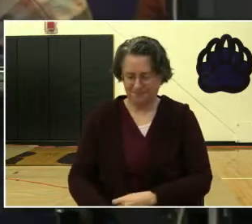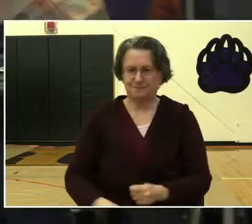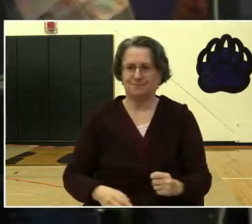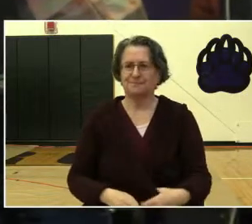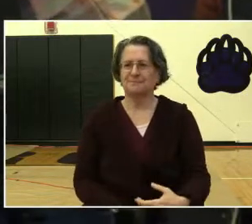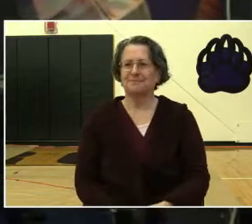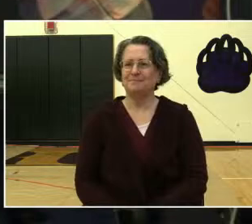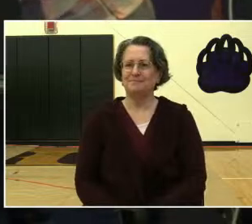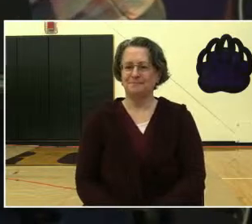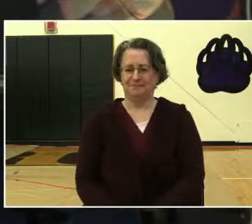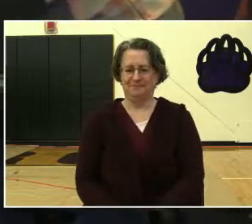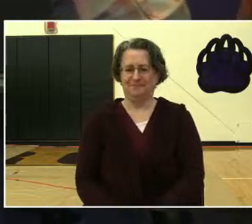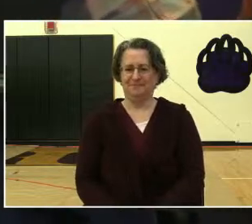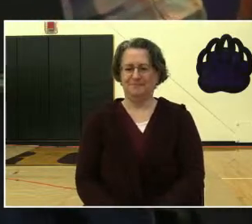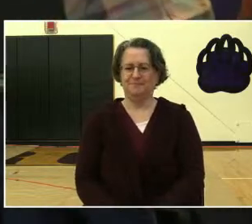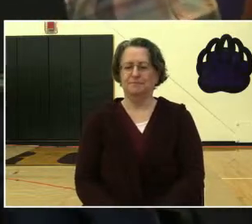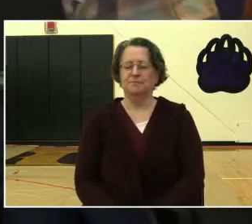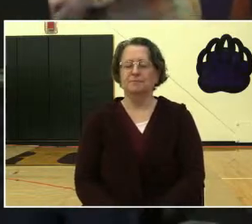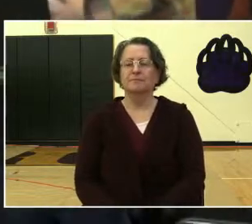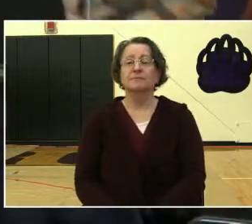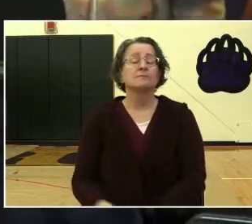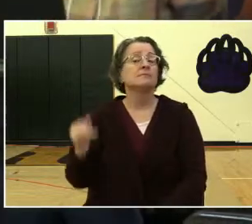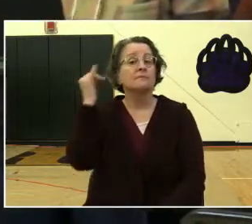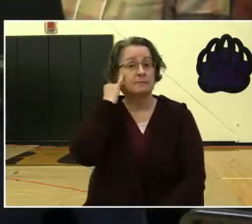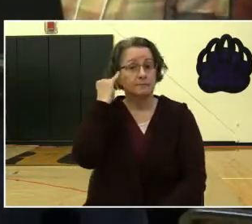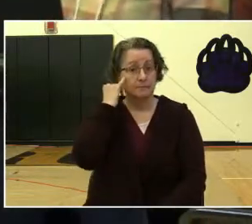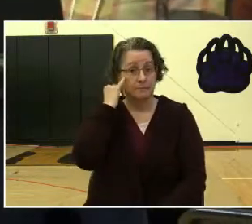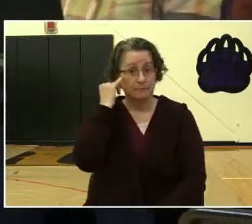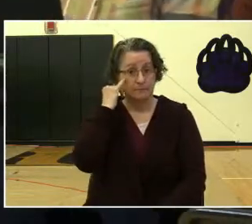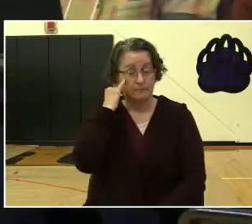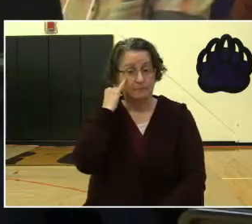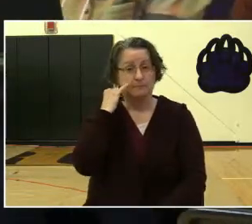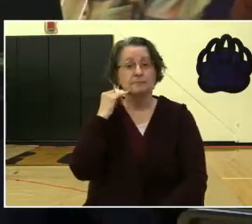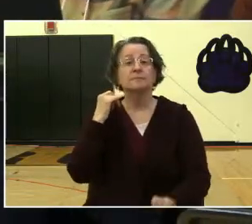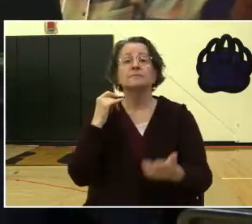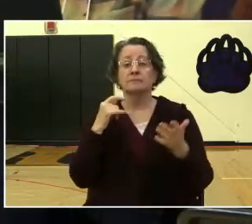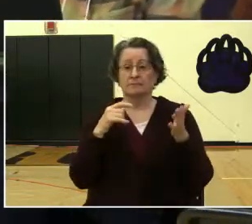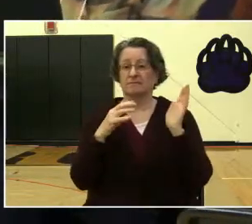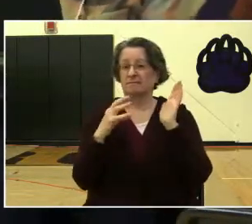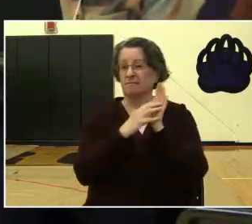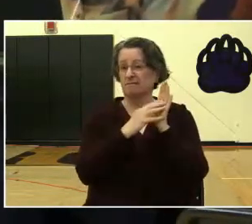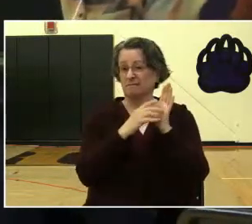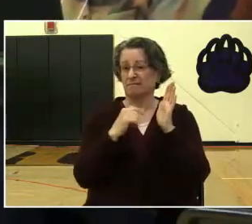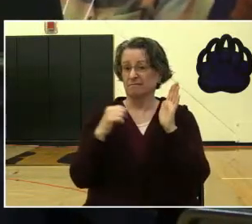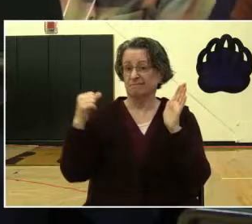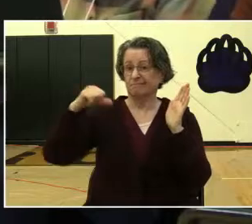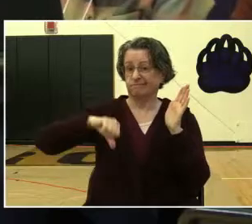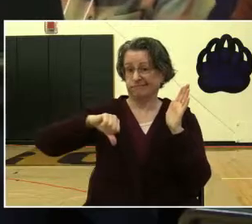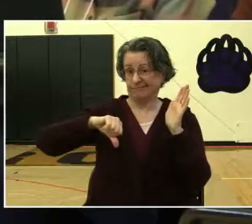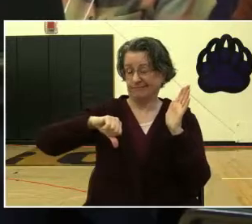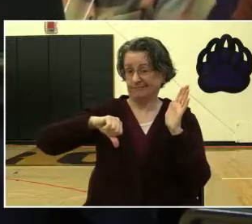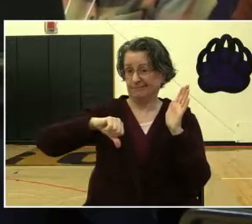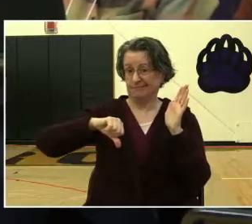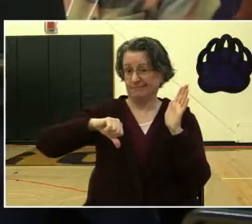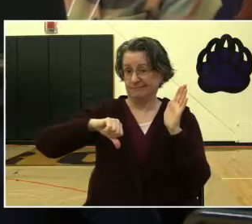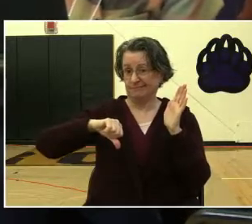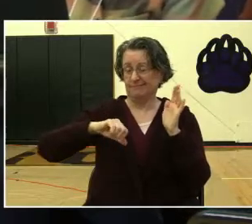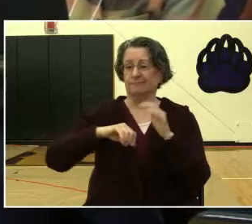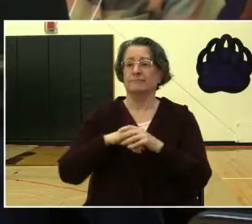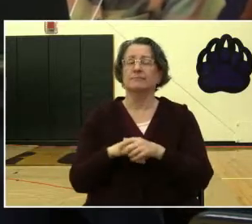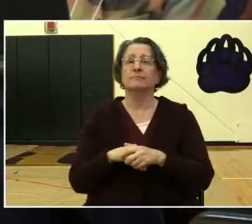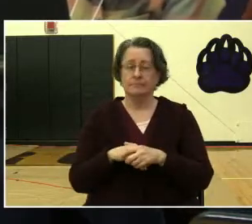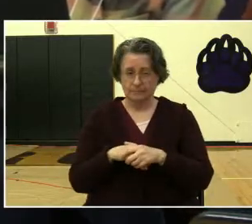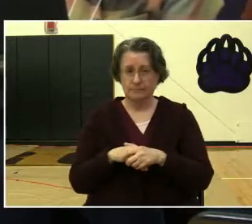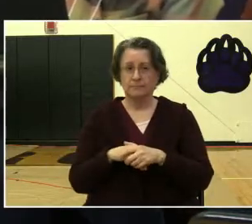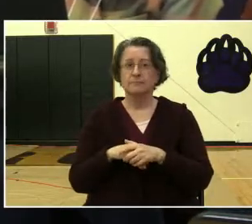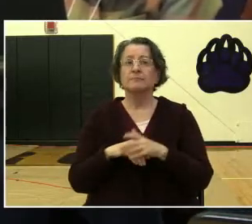interrogated if the uh article is voted down then the select board would need to